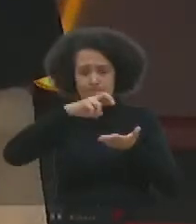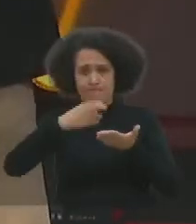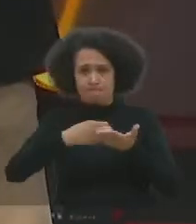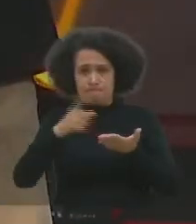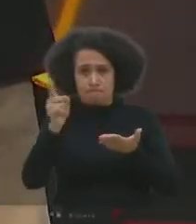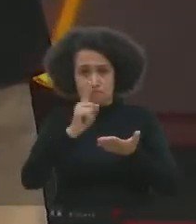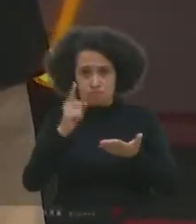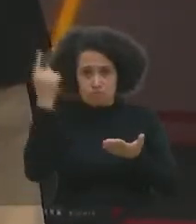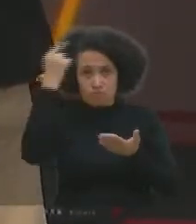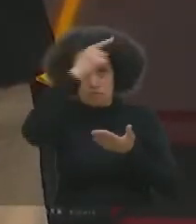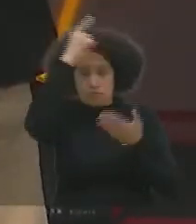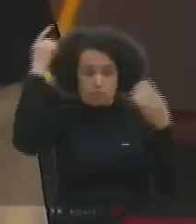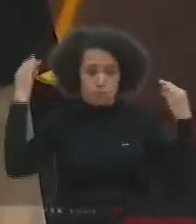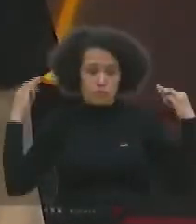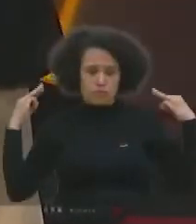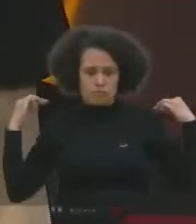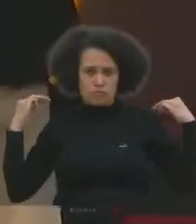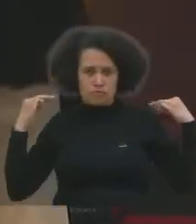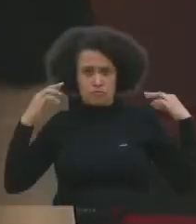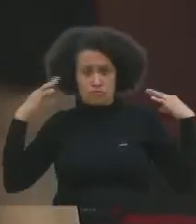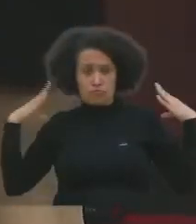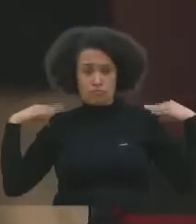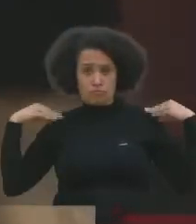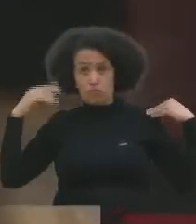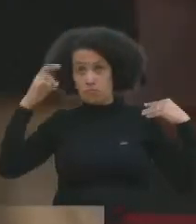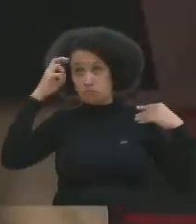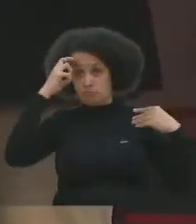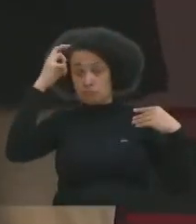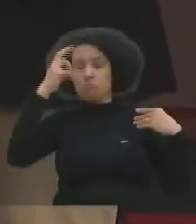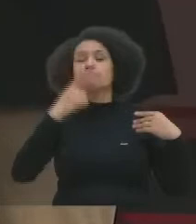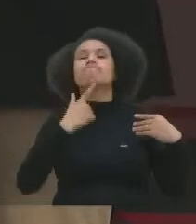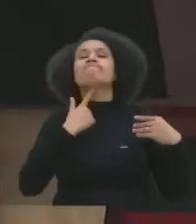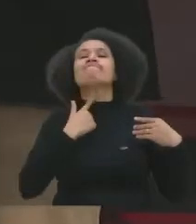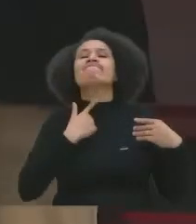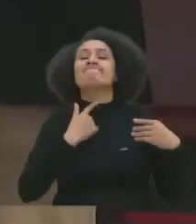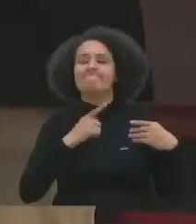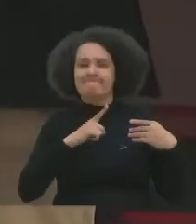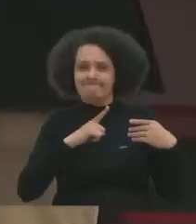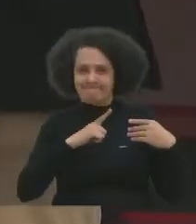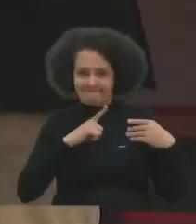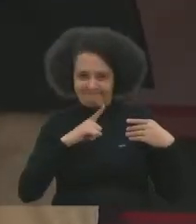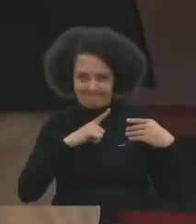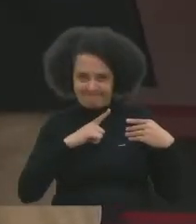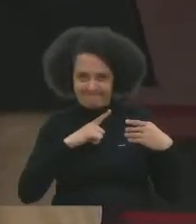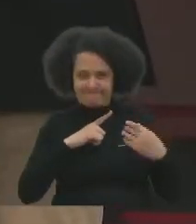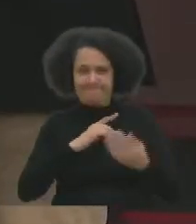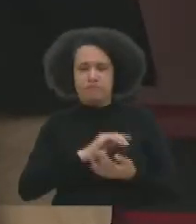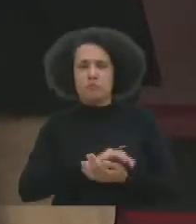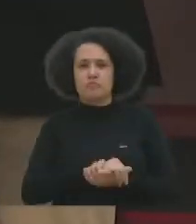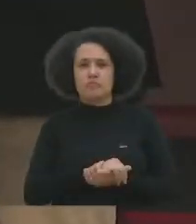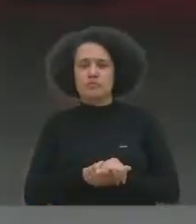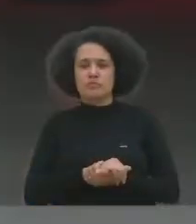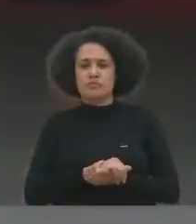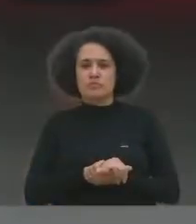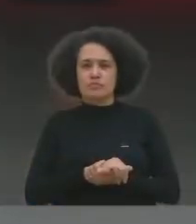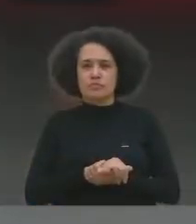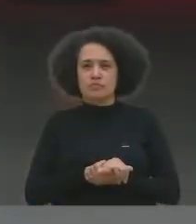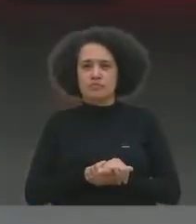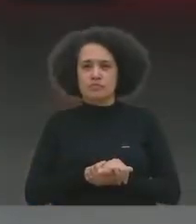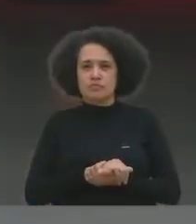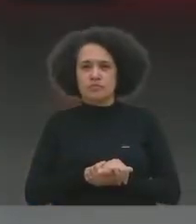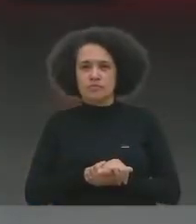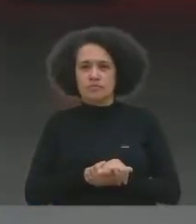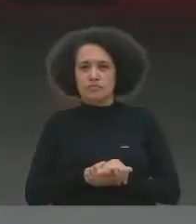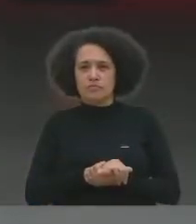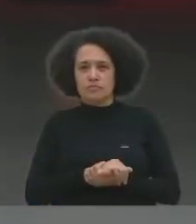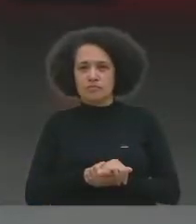têm inteligência e têm vontade. They belong to the Lord because they were created through him and for him,